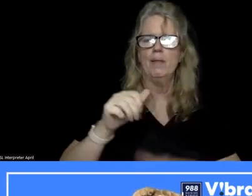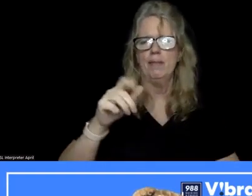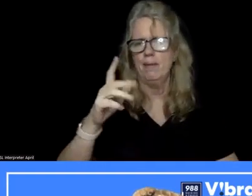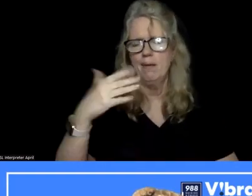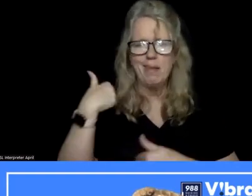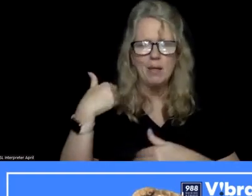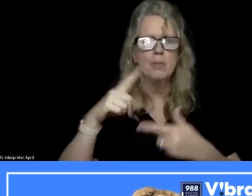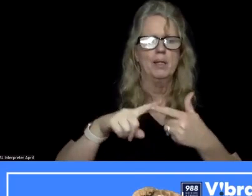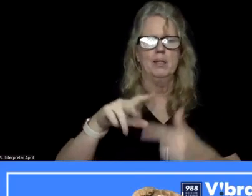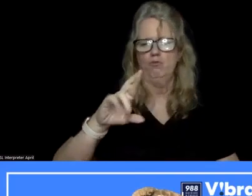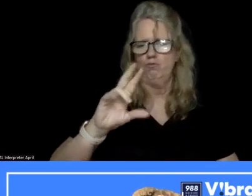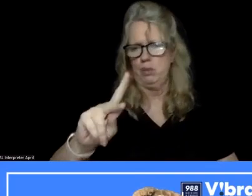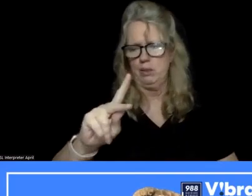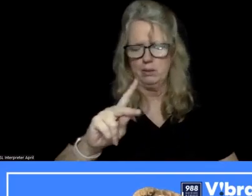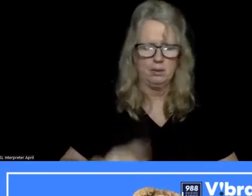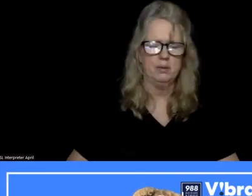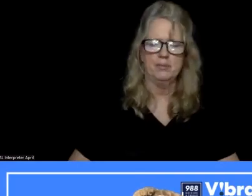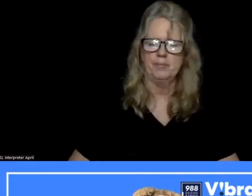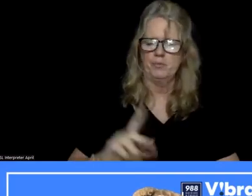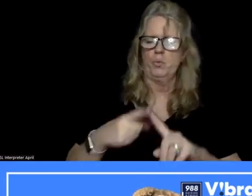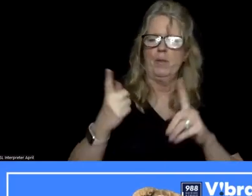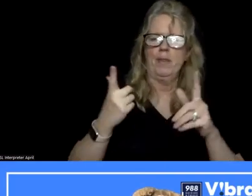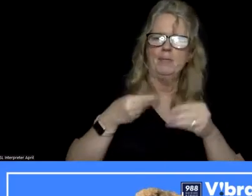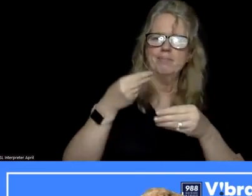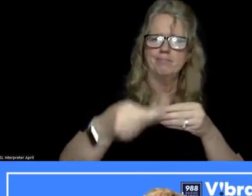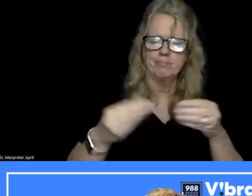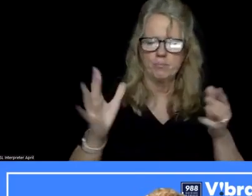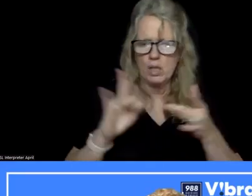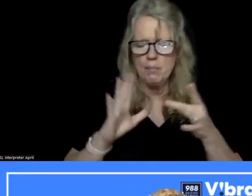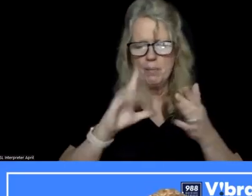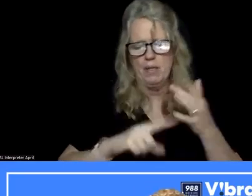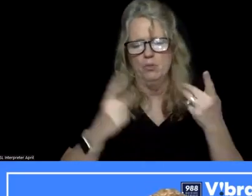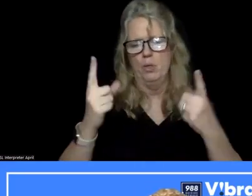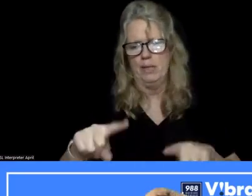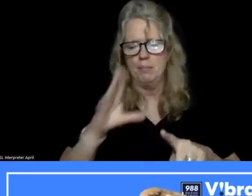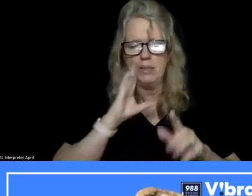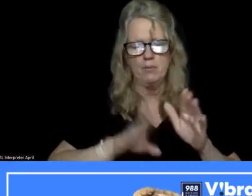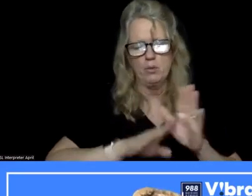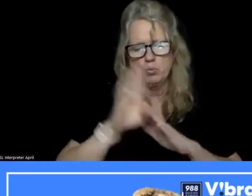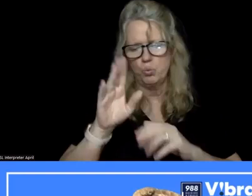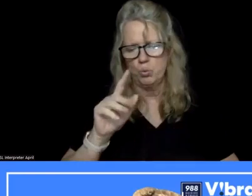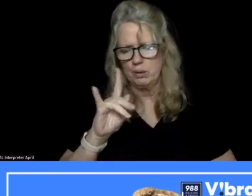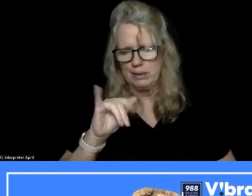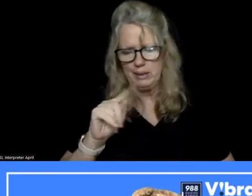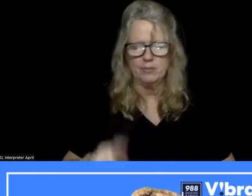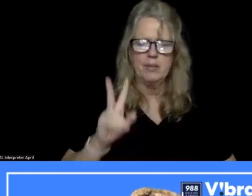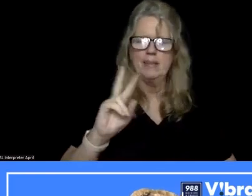risk when they hand those contacts off. And so there is also work happening in that space to develop a toolkit around that particular